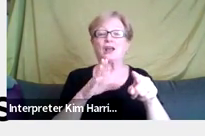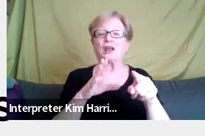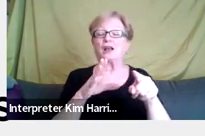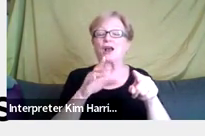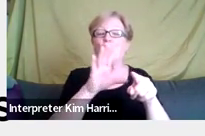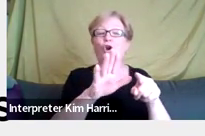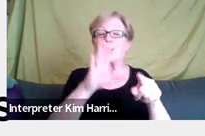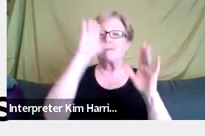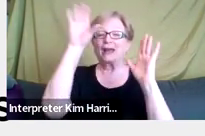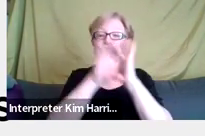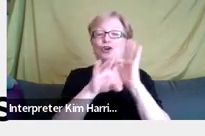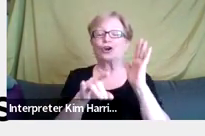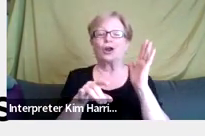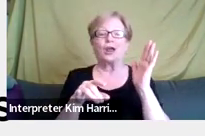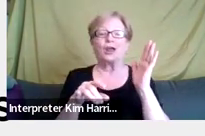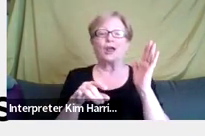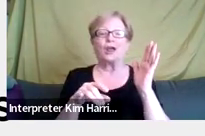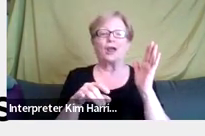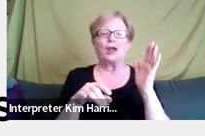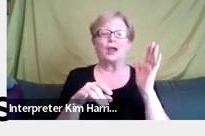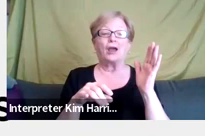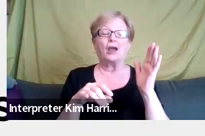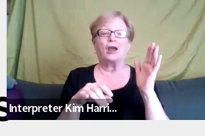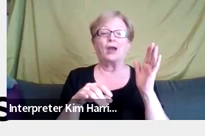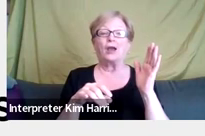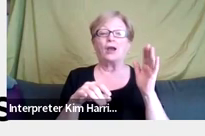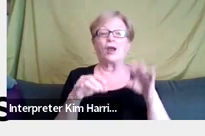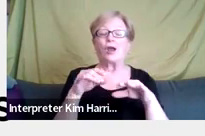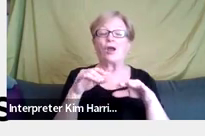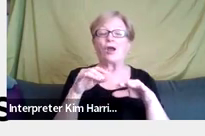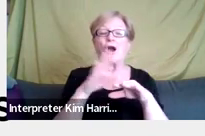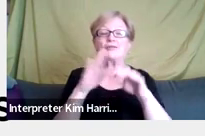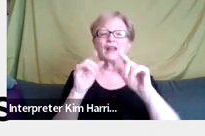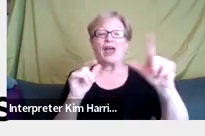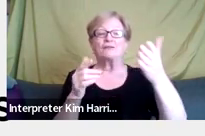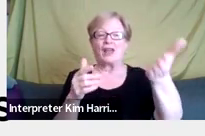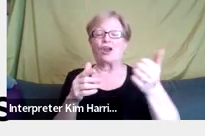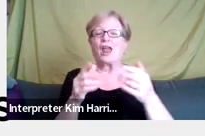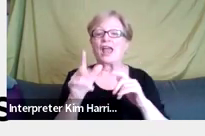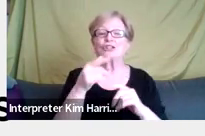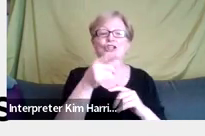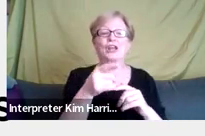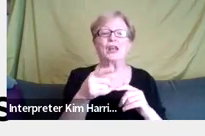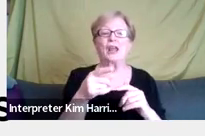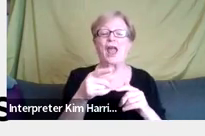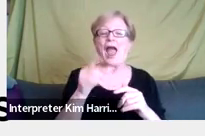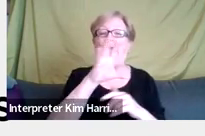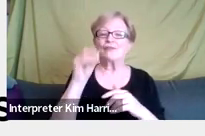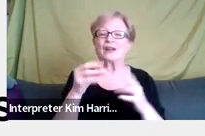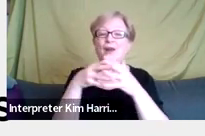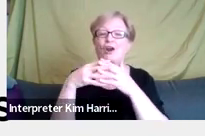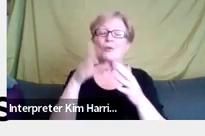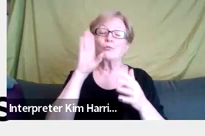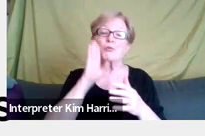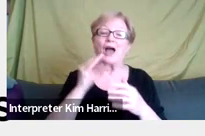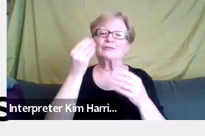the, I guess that's what that would be, the left. She's a African-American brown-skinned